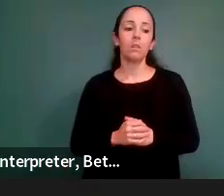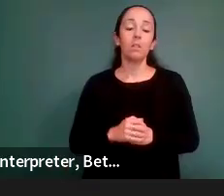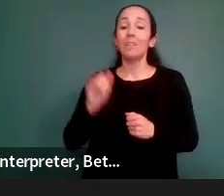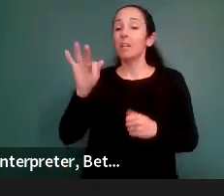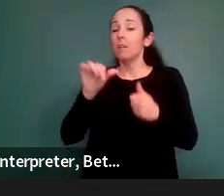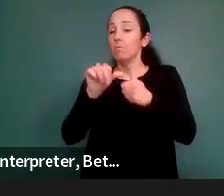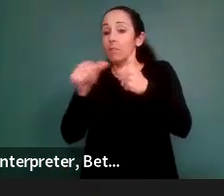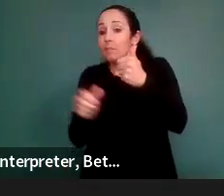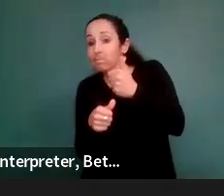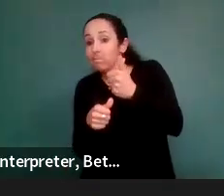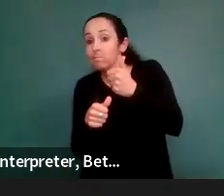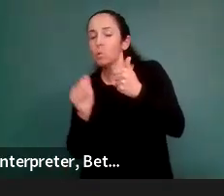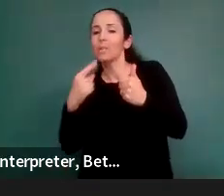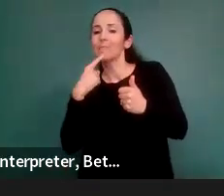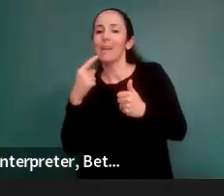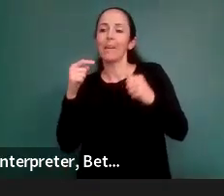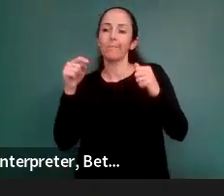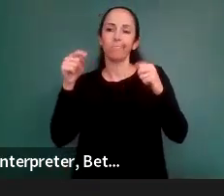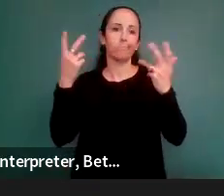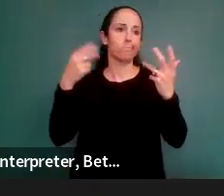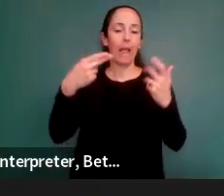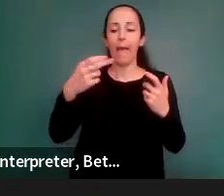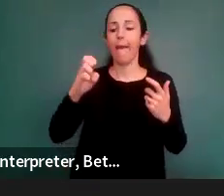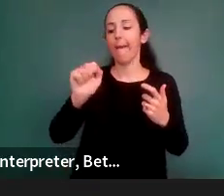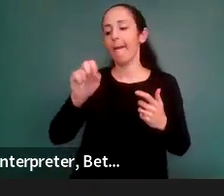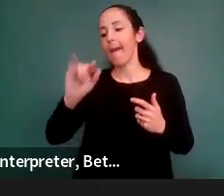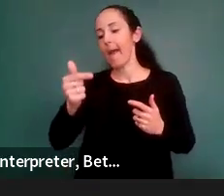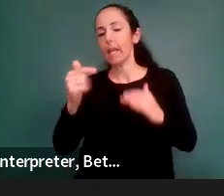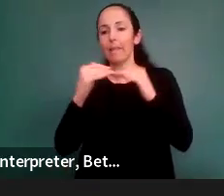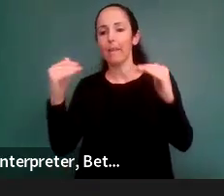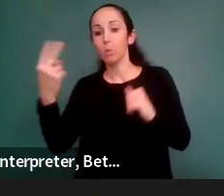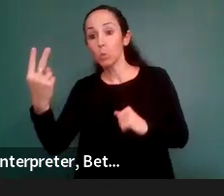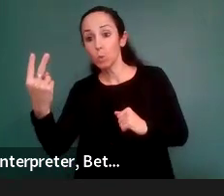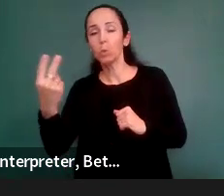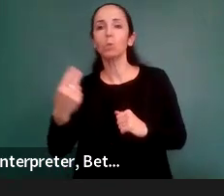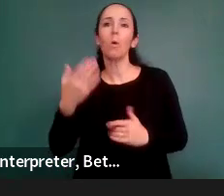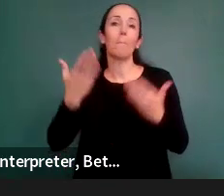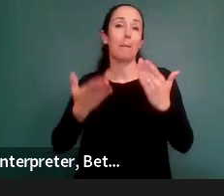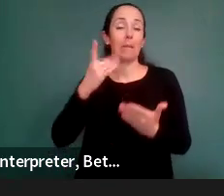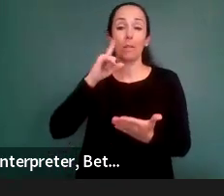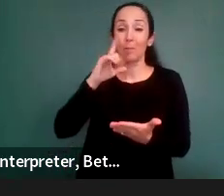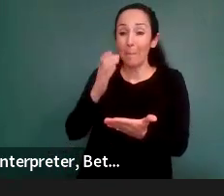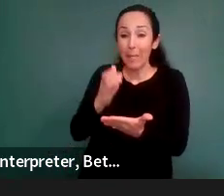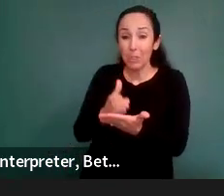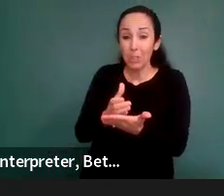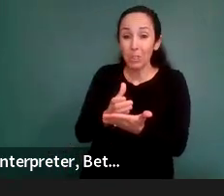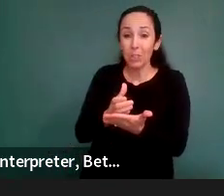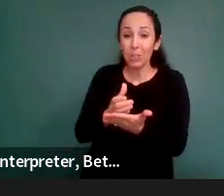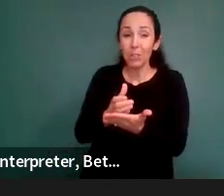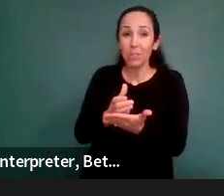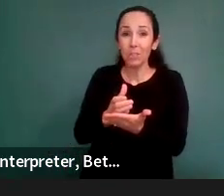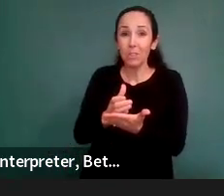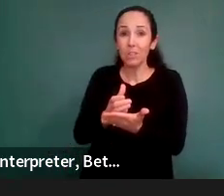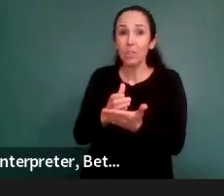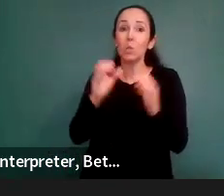level 2. Maybe there's a picture or some kind of diagram within one of those subheadings, and you could pick a heading